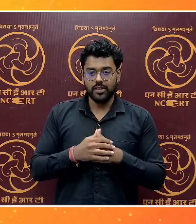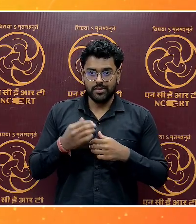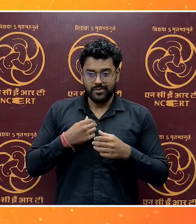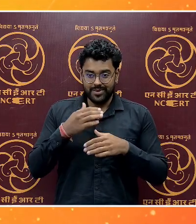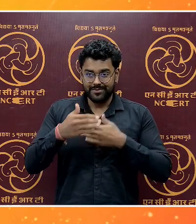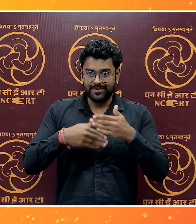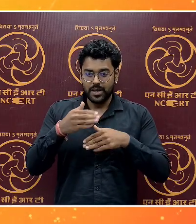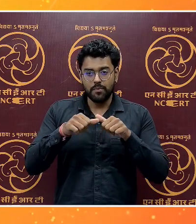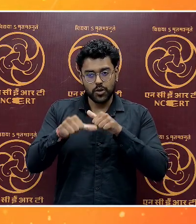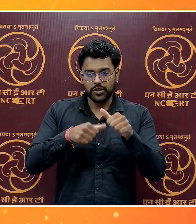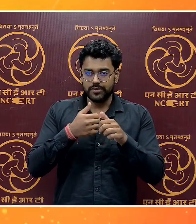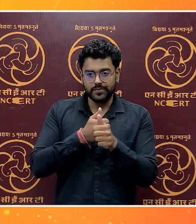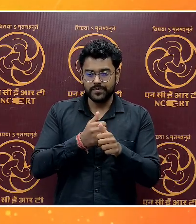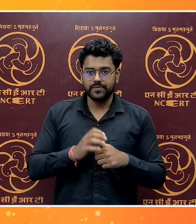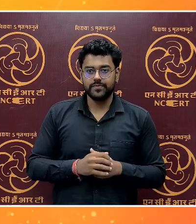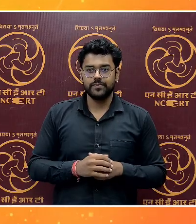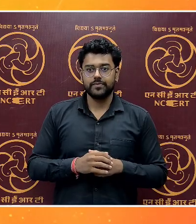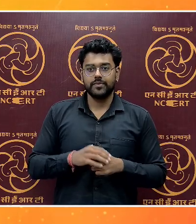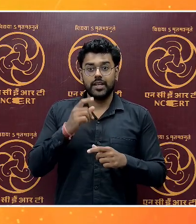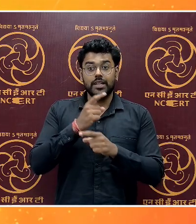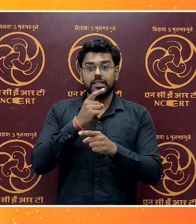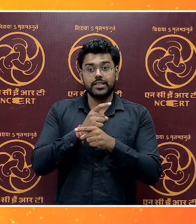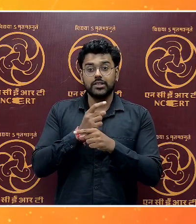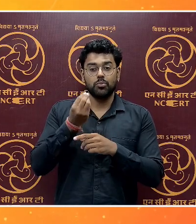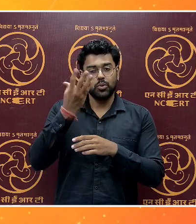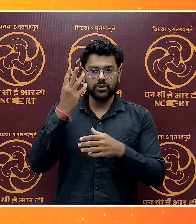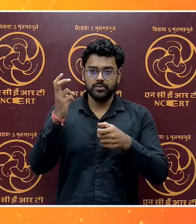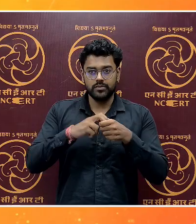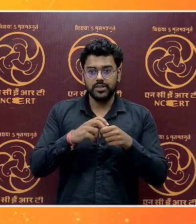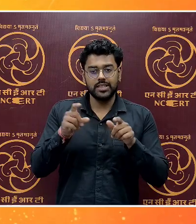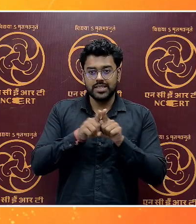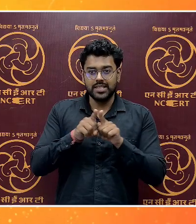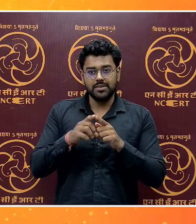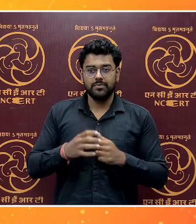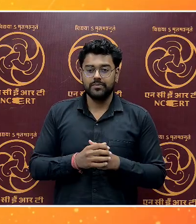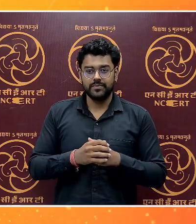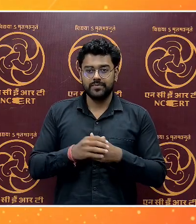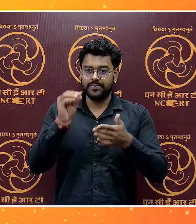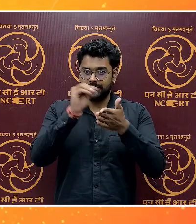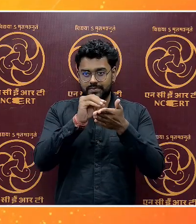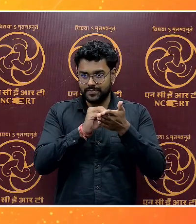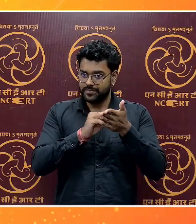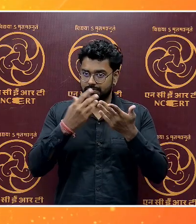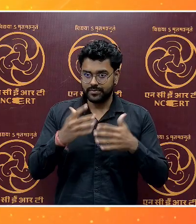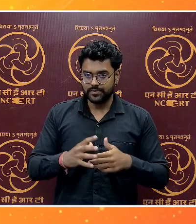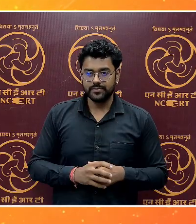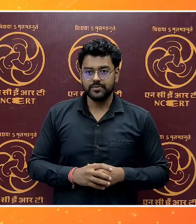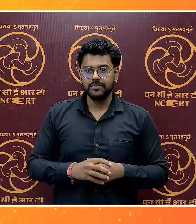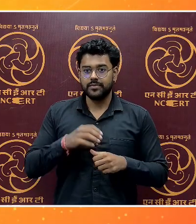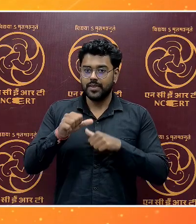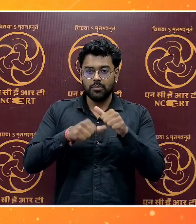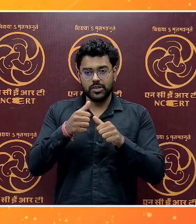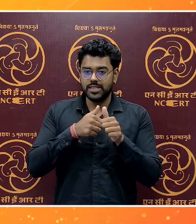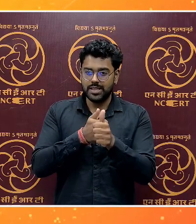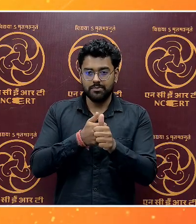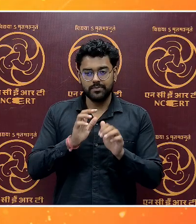continuing with that. I have selected the role teacher. The same UDIS ID what Jay has already inserted. I'm using the same. I'm continuing.